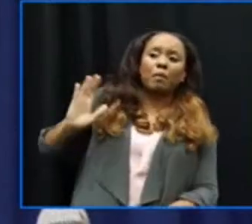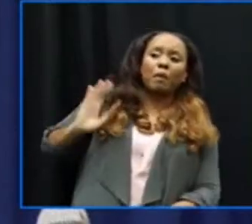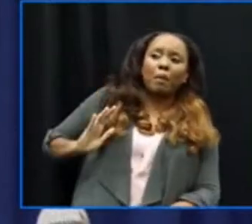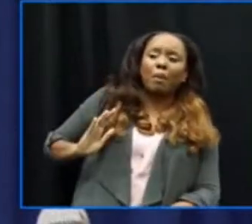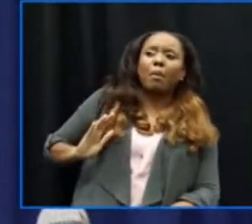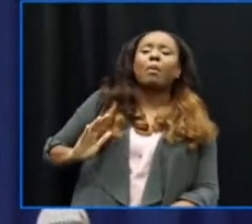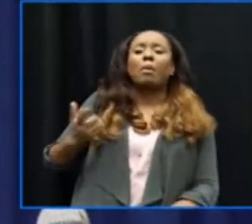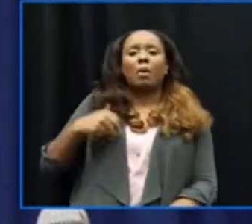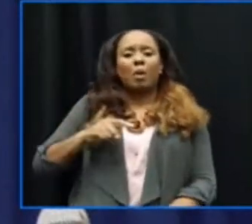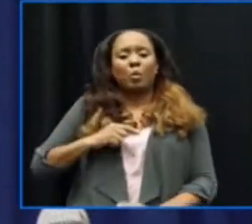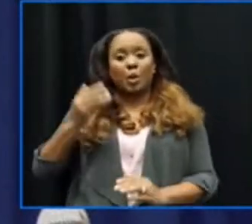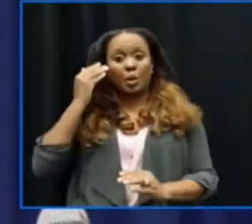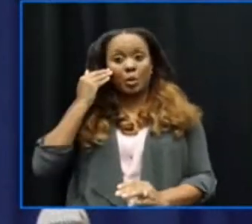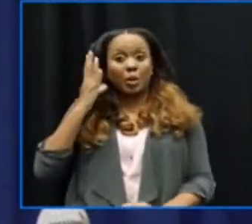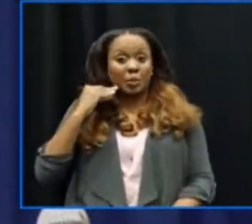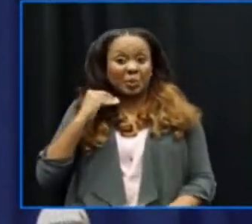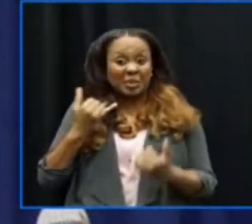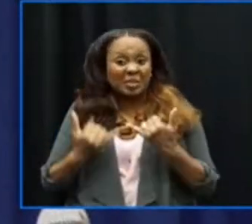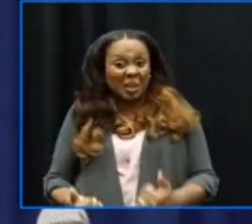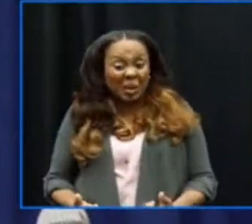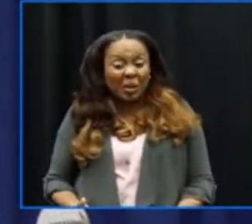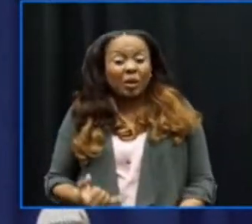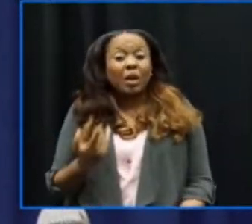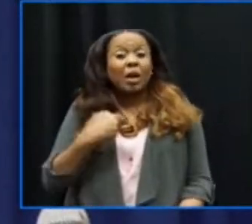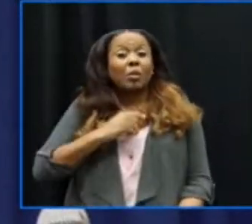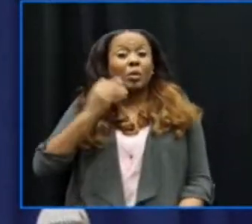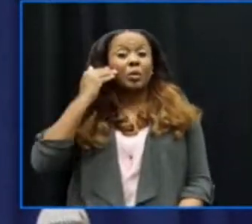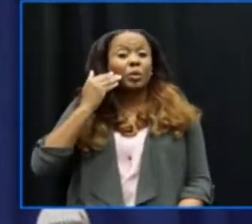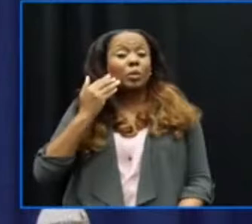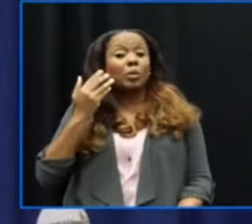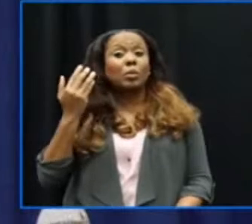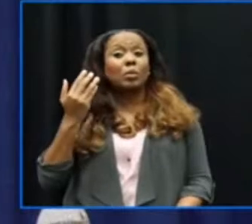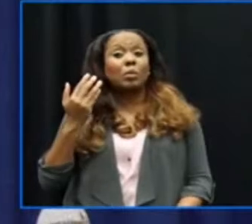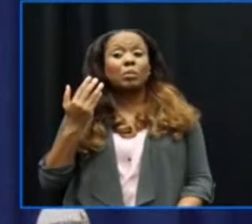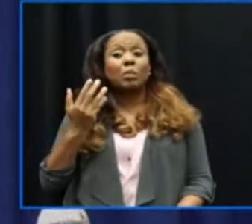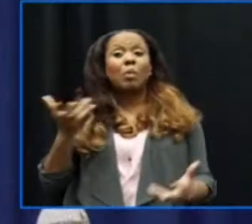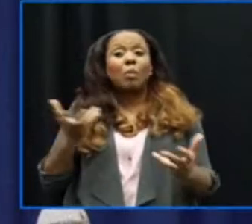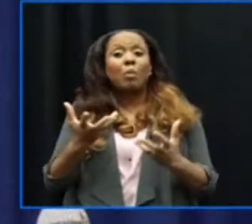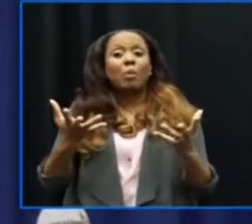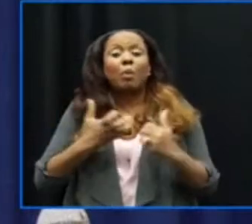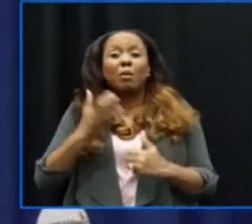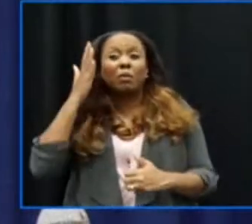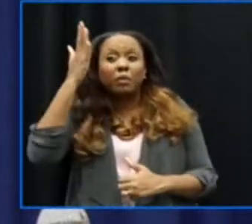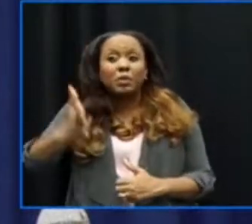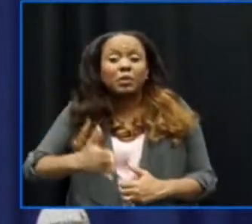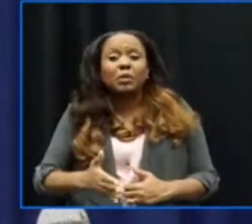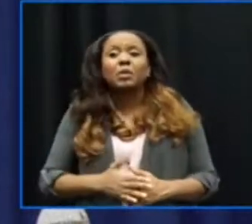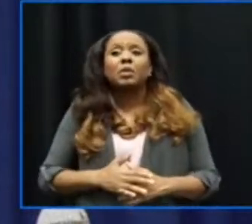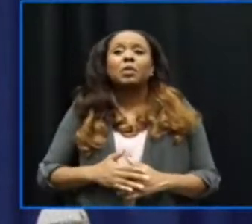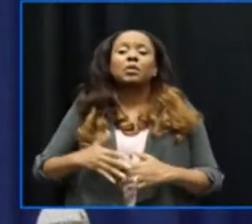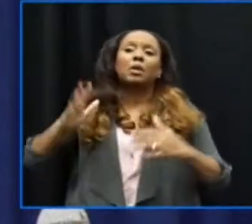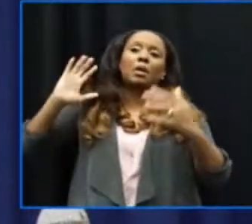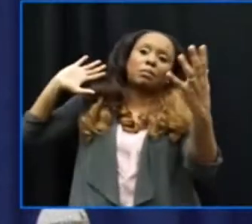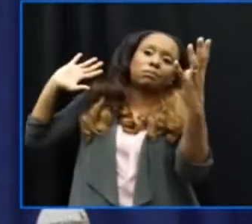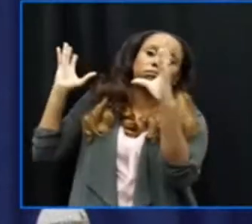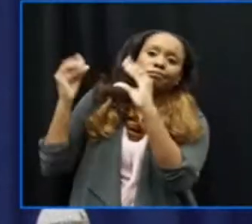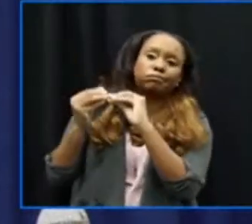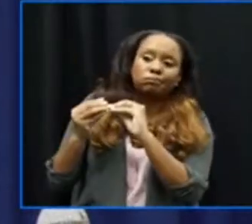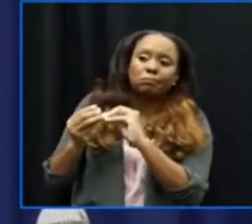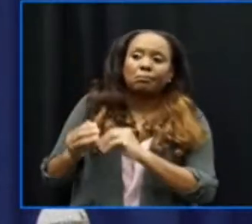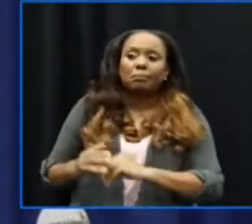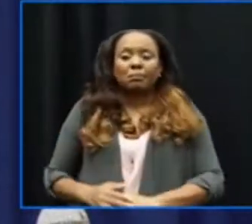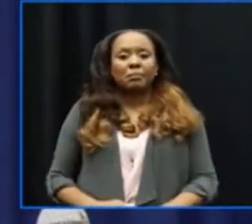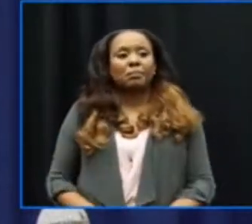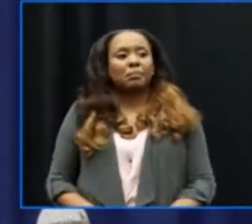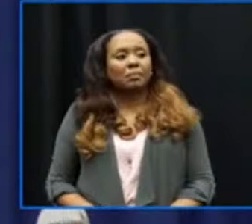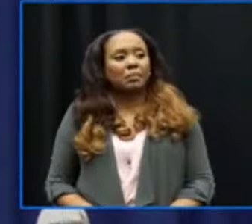factor in to that design to make it far more resilient. I would want to quote Mr.